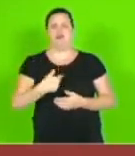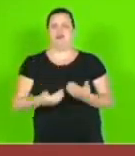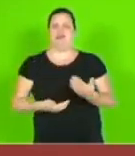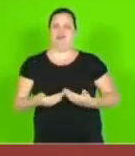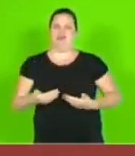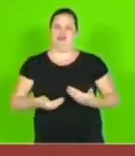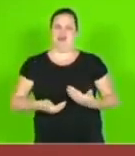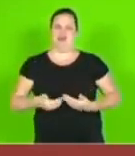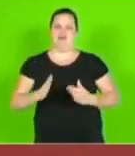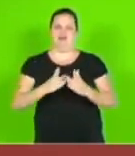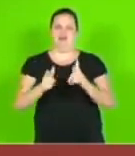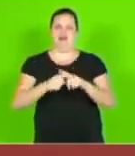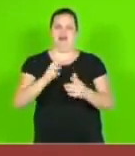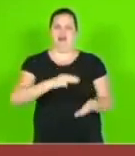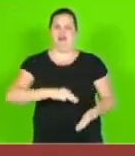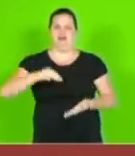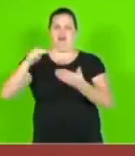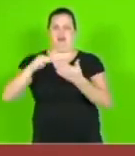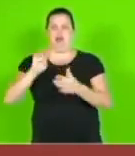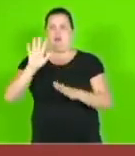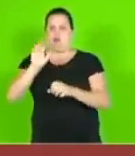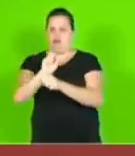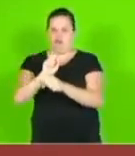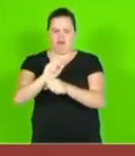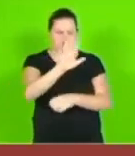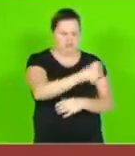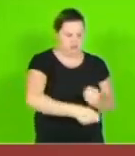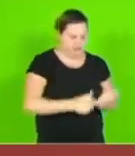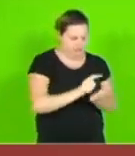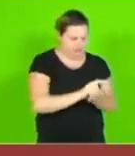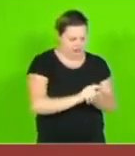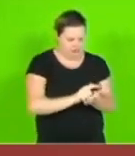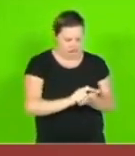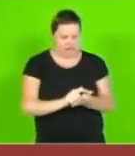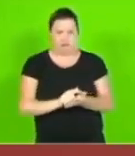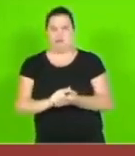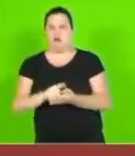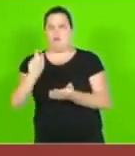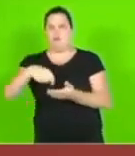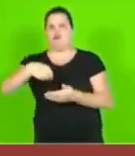and the man answered that